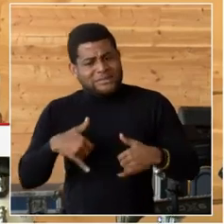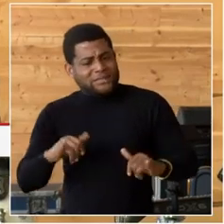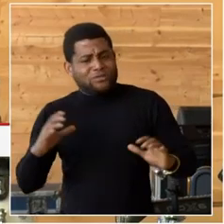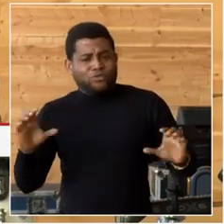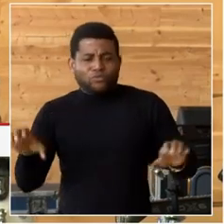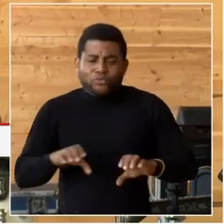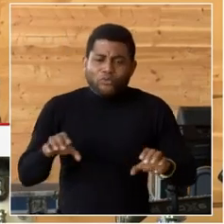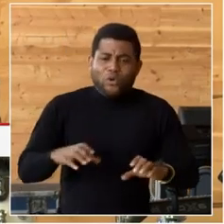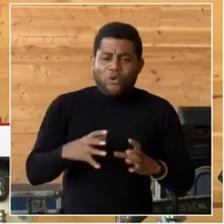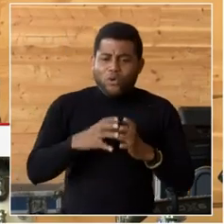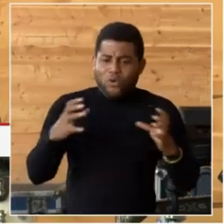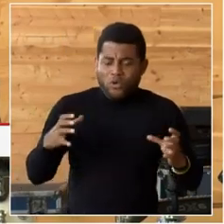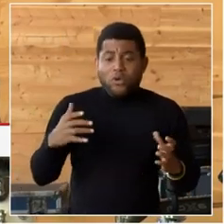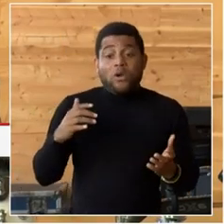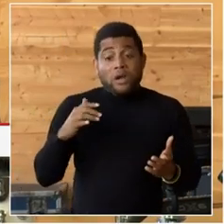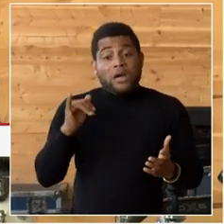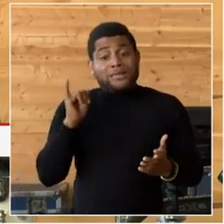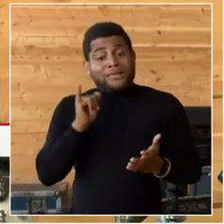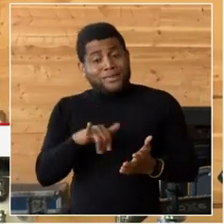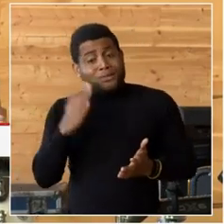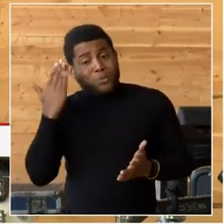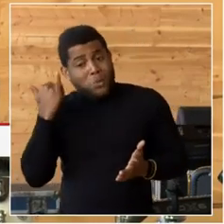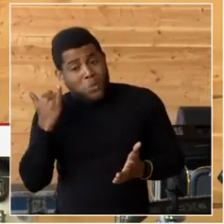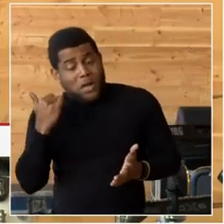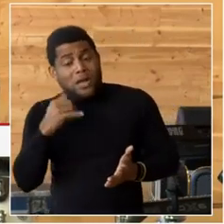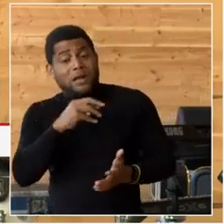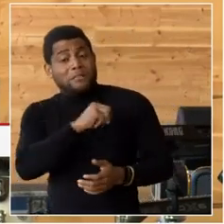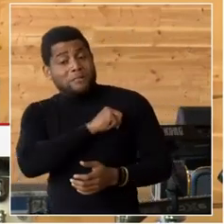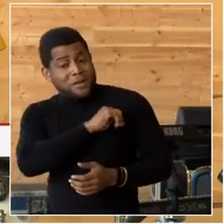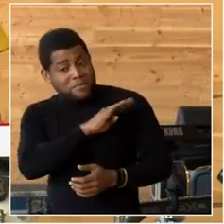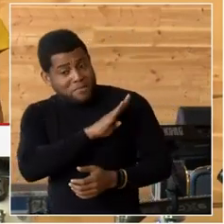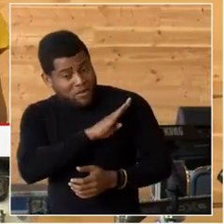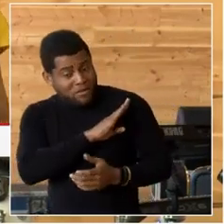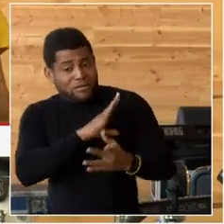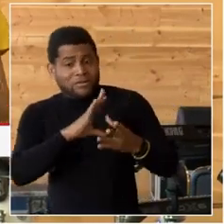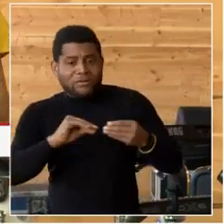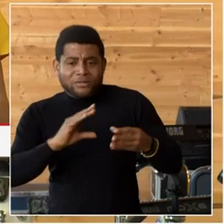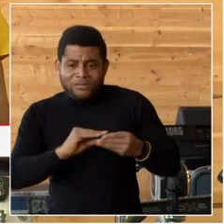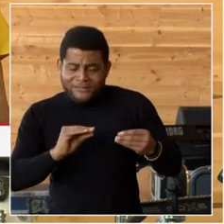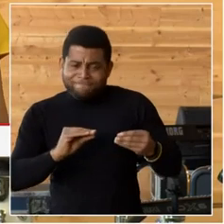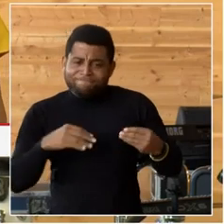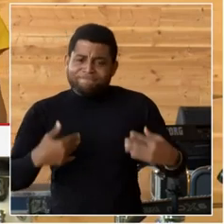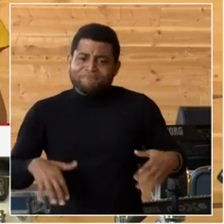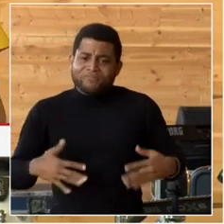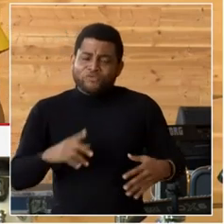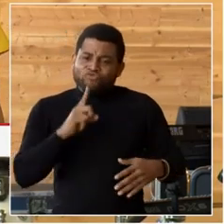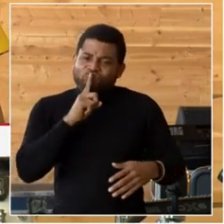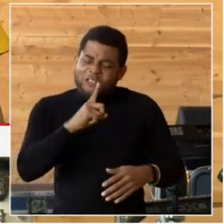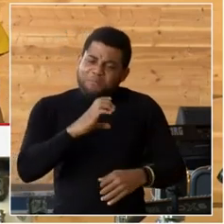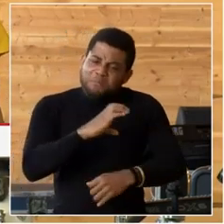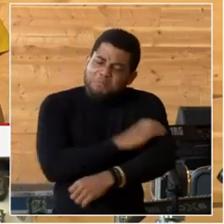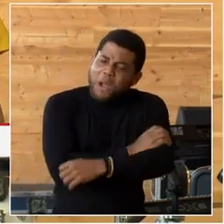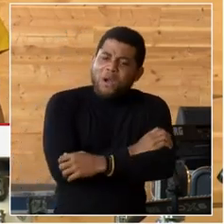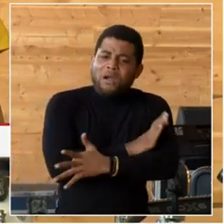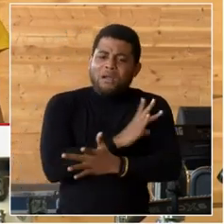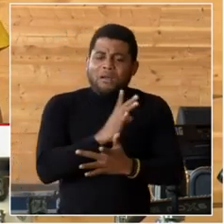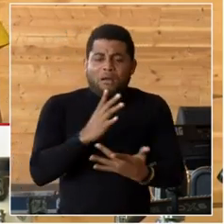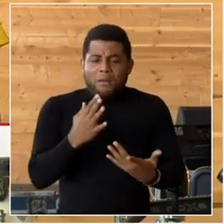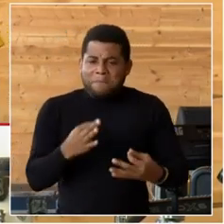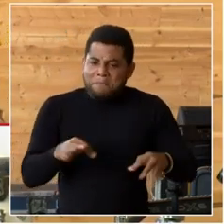That's why Mayor Bowser's words are so powerful and important, and it reminds